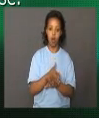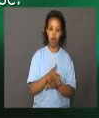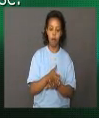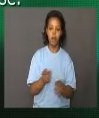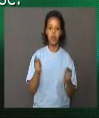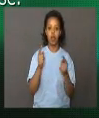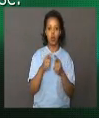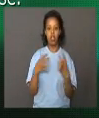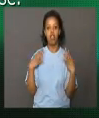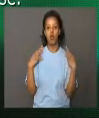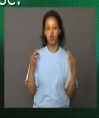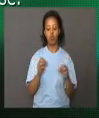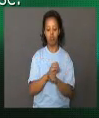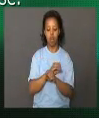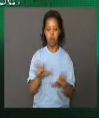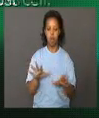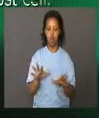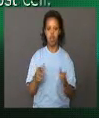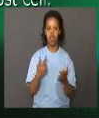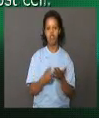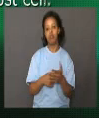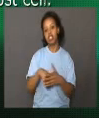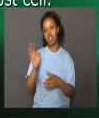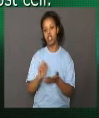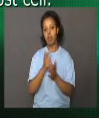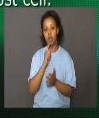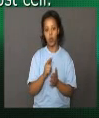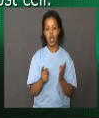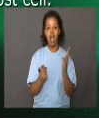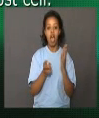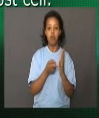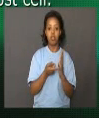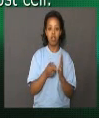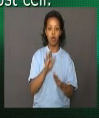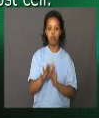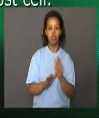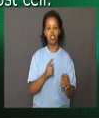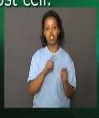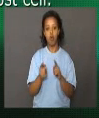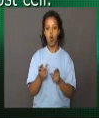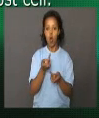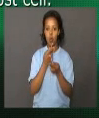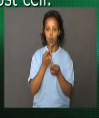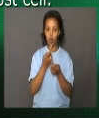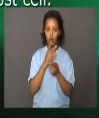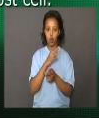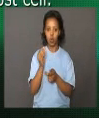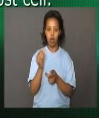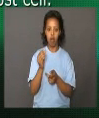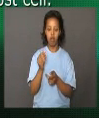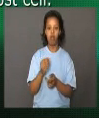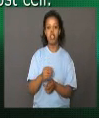transcriptase. In the fifth step, the RNA, proteins, and